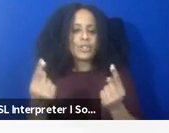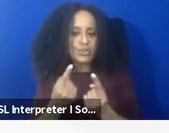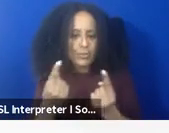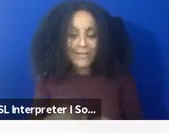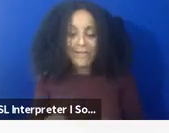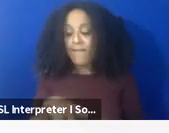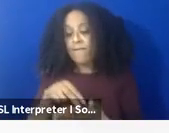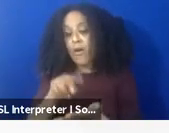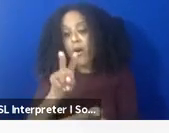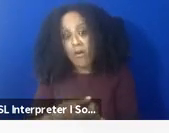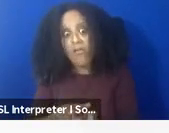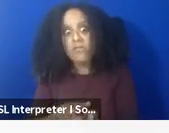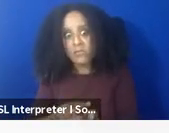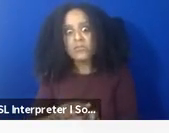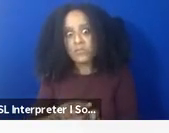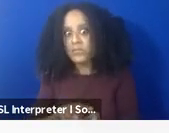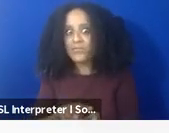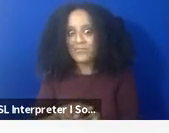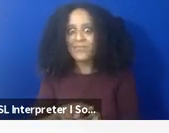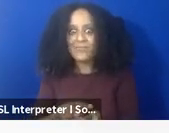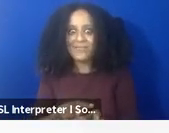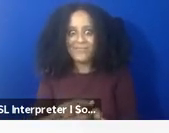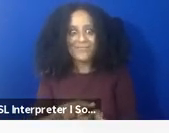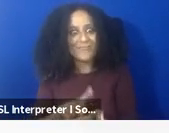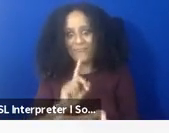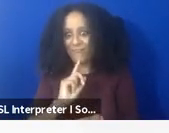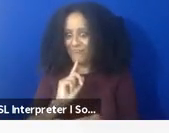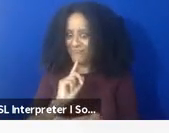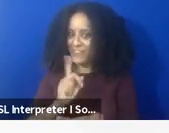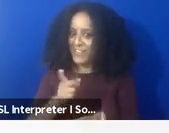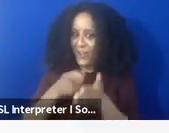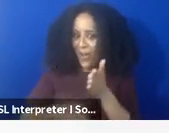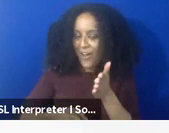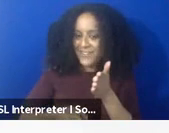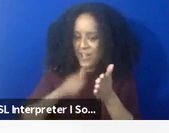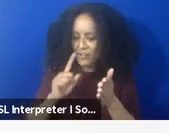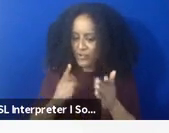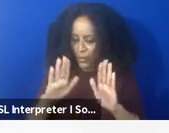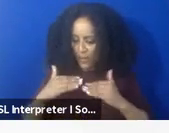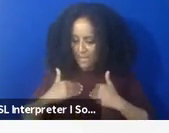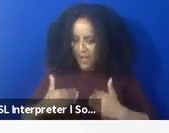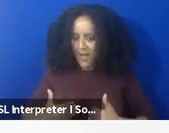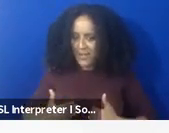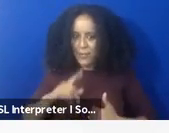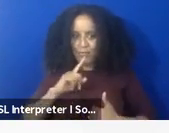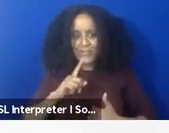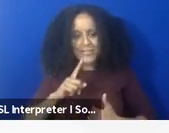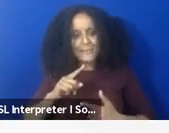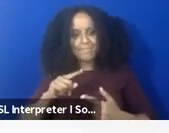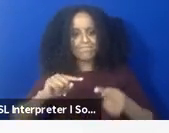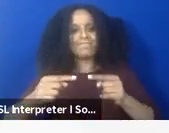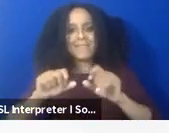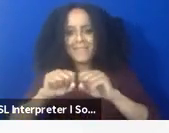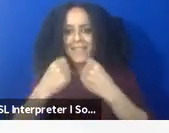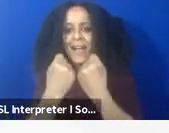Falls are also costly. They're not just costly to individuals and their body, but also to society. In